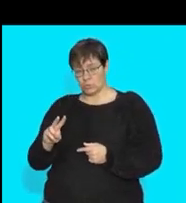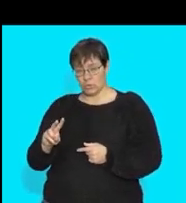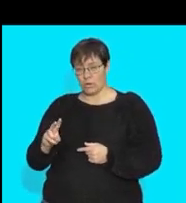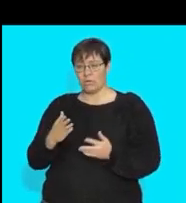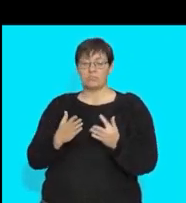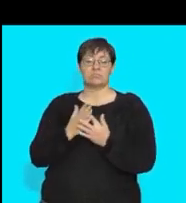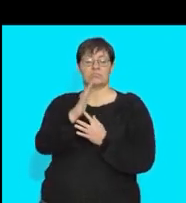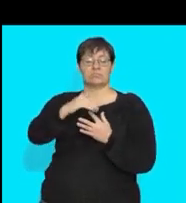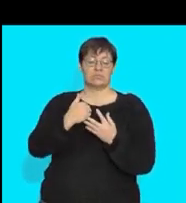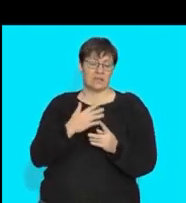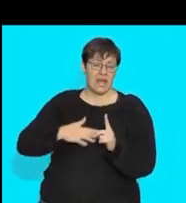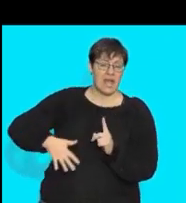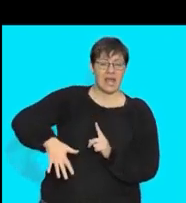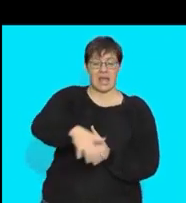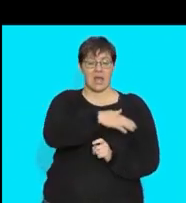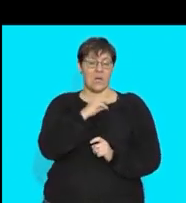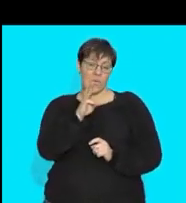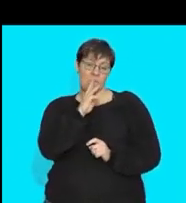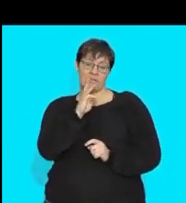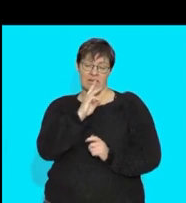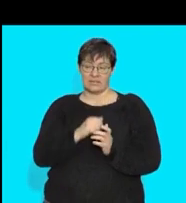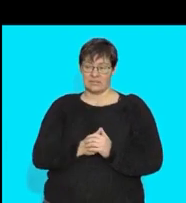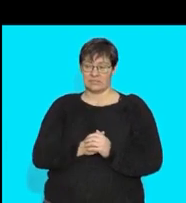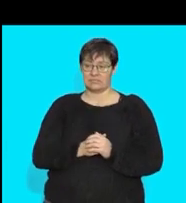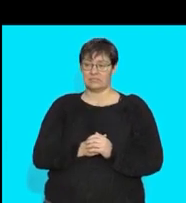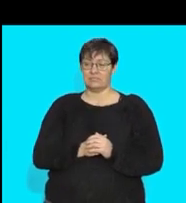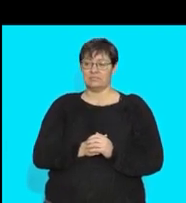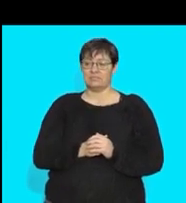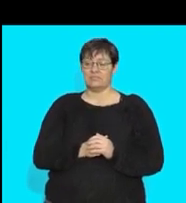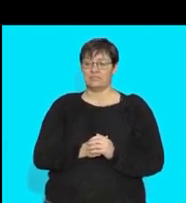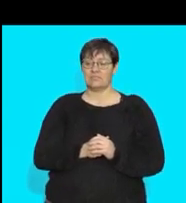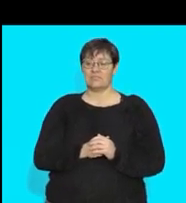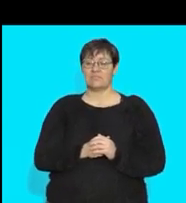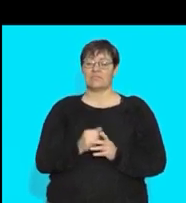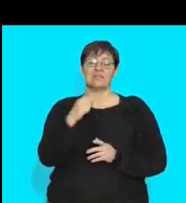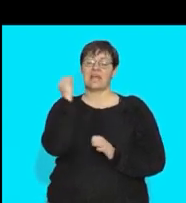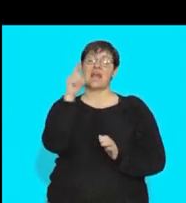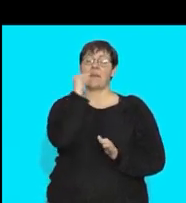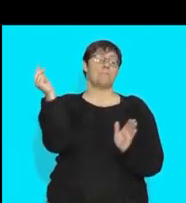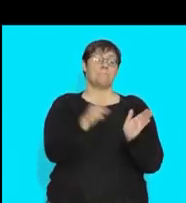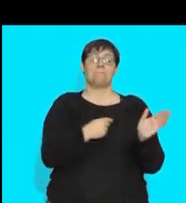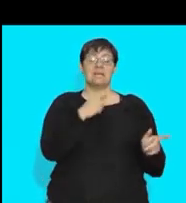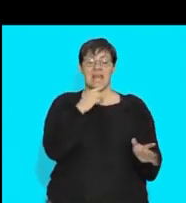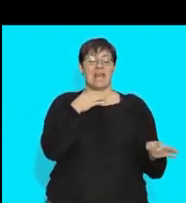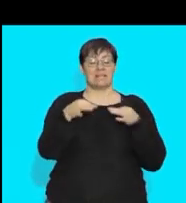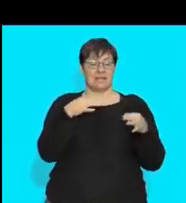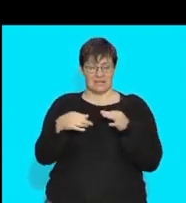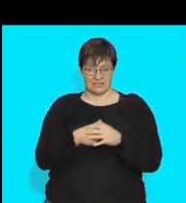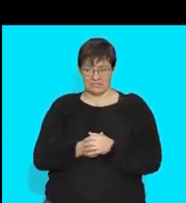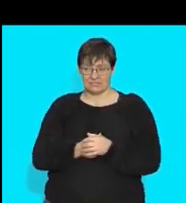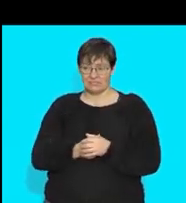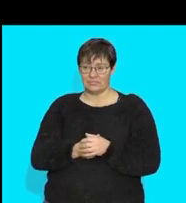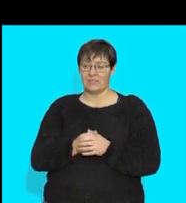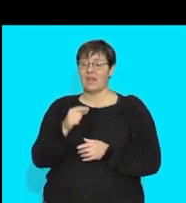move between the surrounding water. Okay, it doesn't say name, it says define.